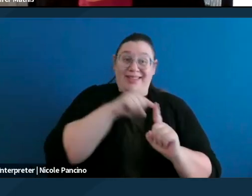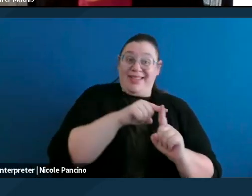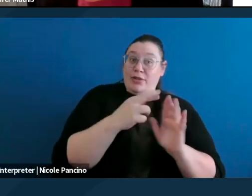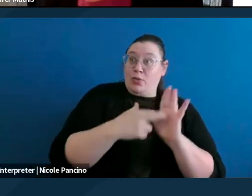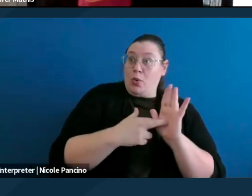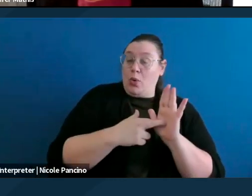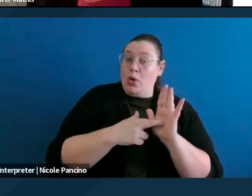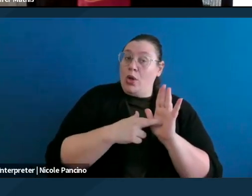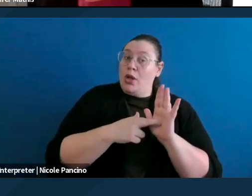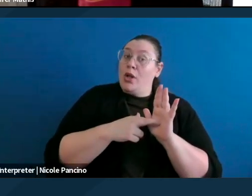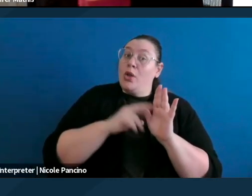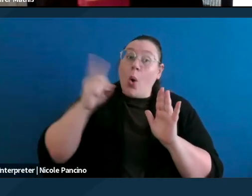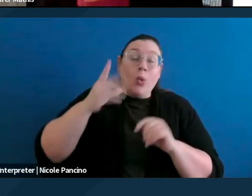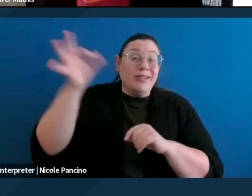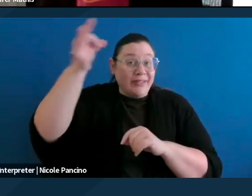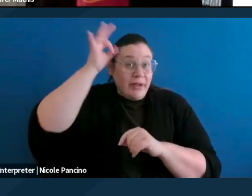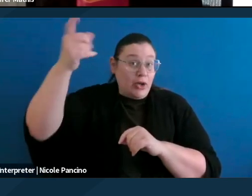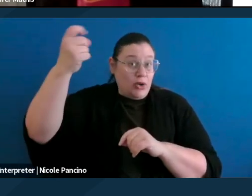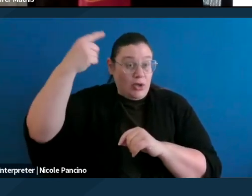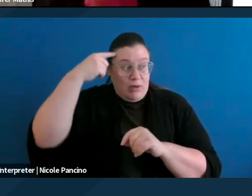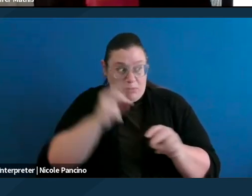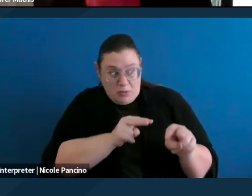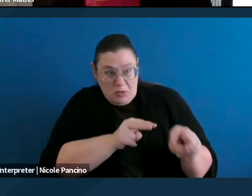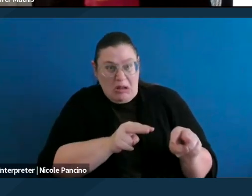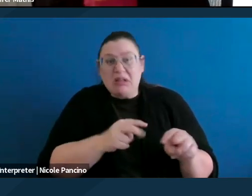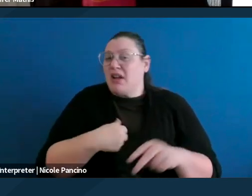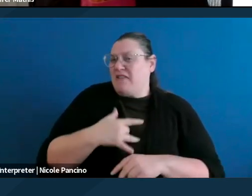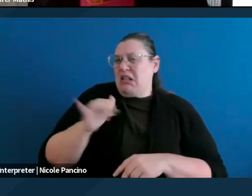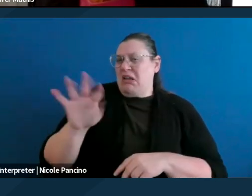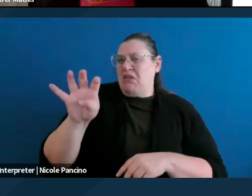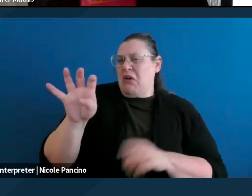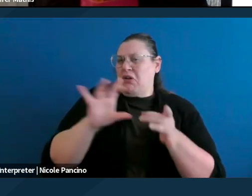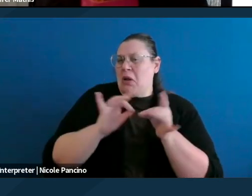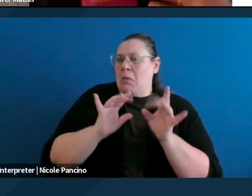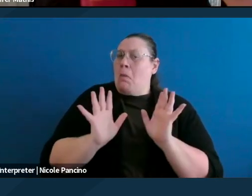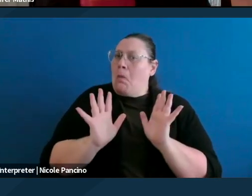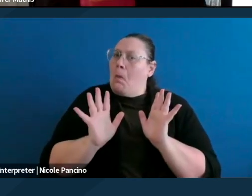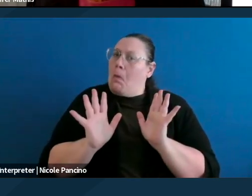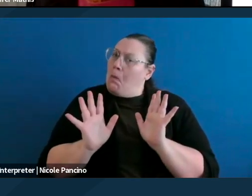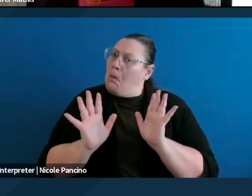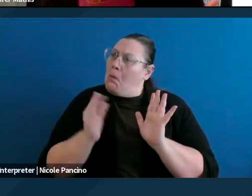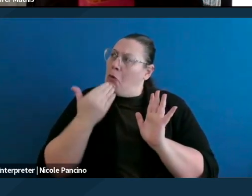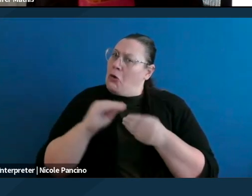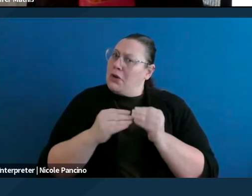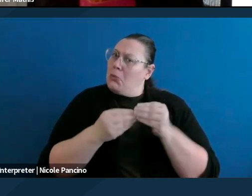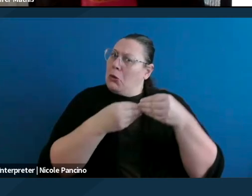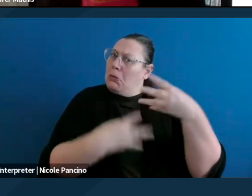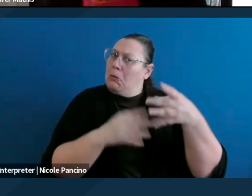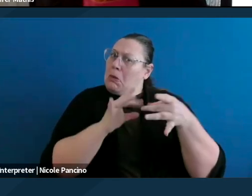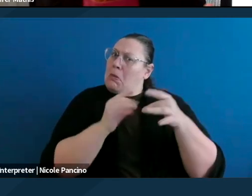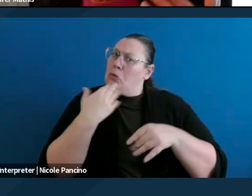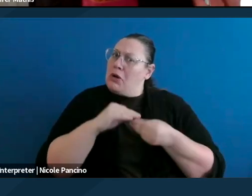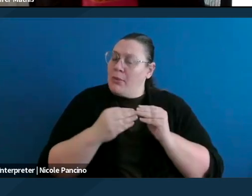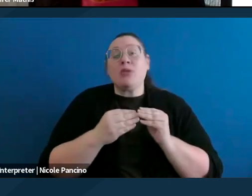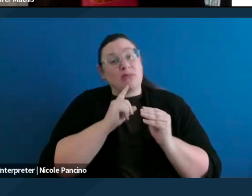only by the federal government, I think 400 comments was a significant amount of comments. There was certainly a lot of attention